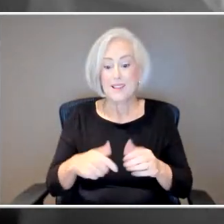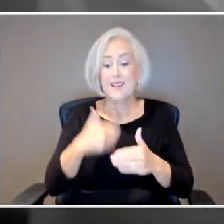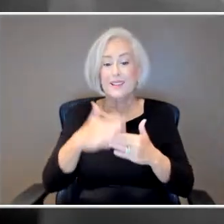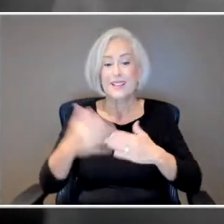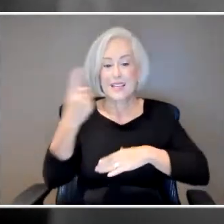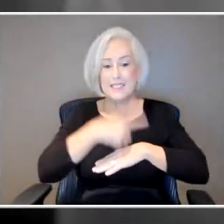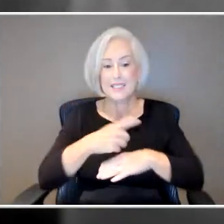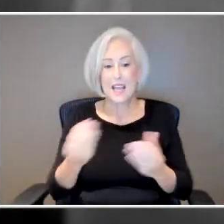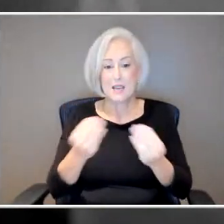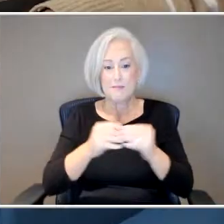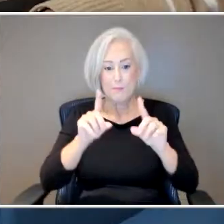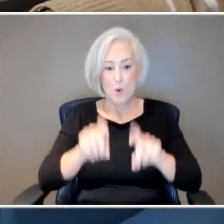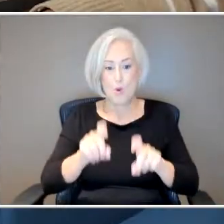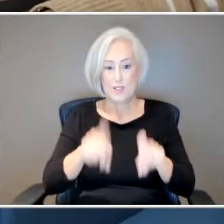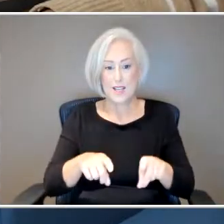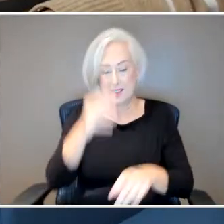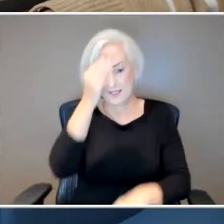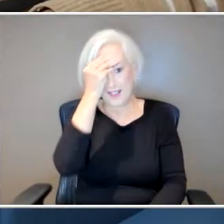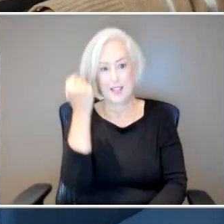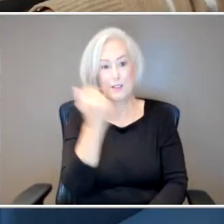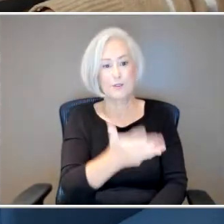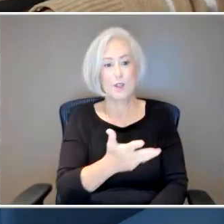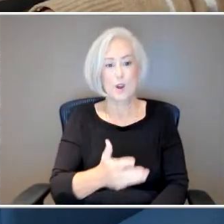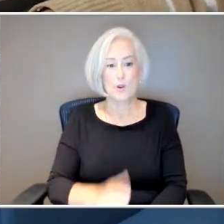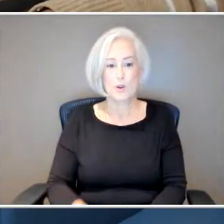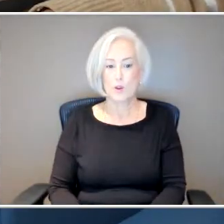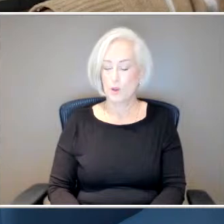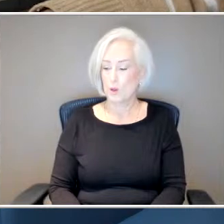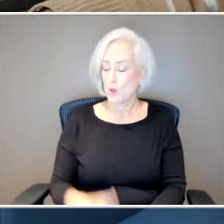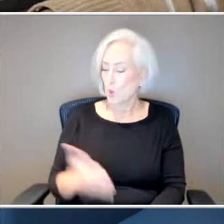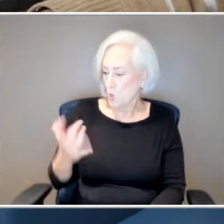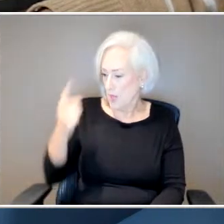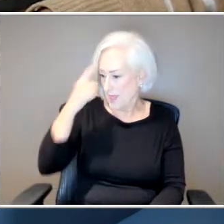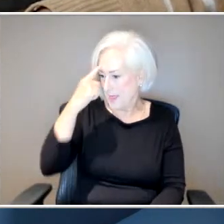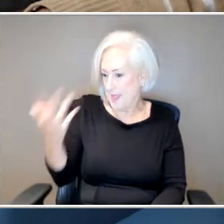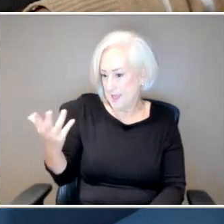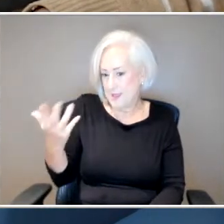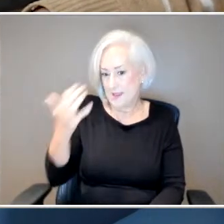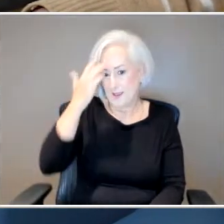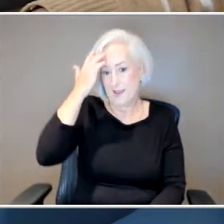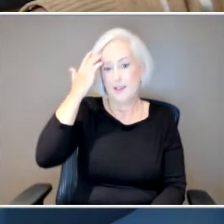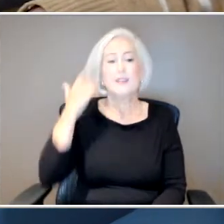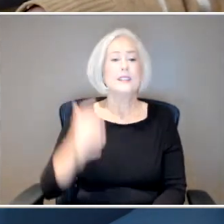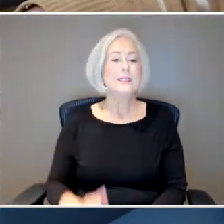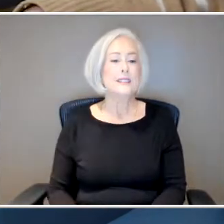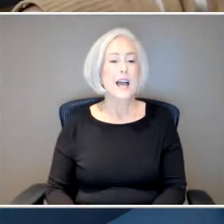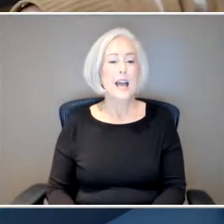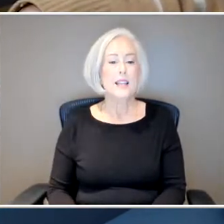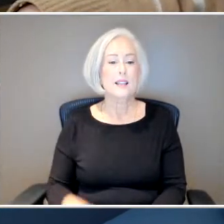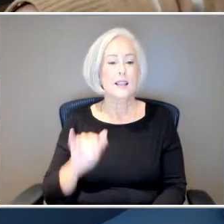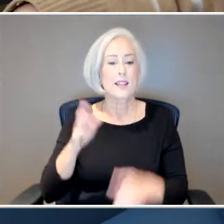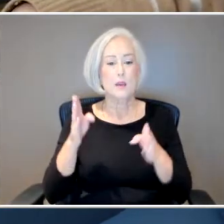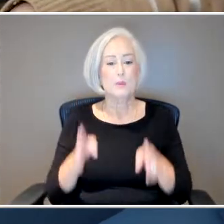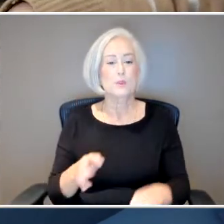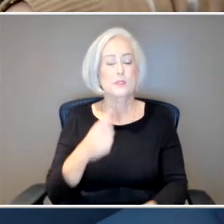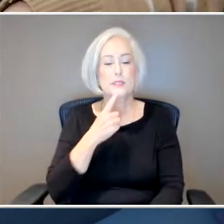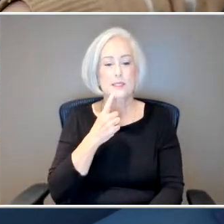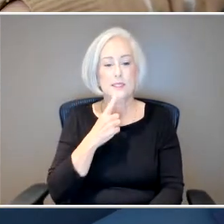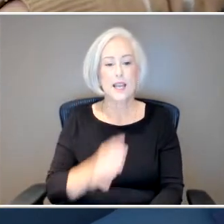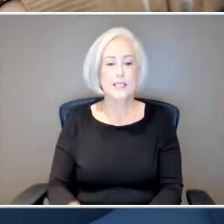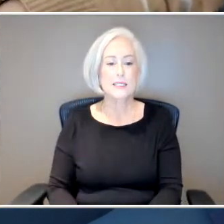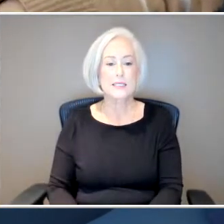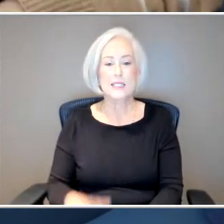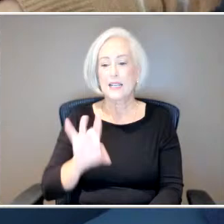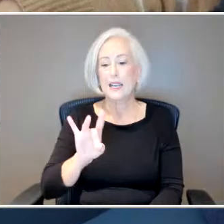abruptly delivered the news. I said, "What do you think?" And just very nonchalant, "Oh, I'm 85% sure you